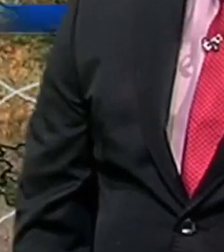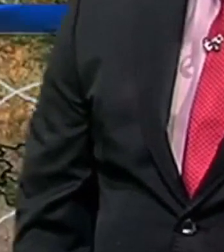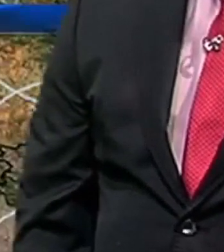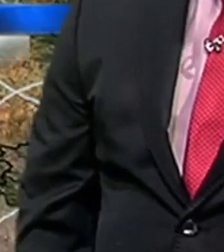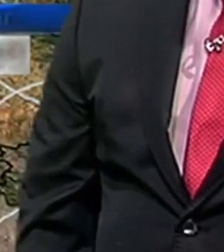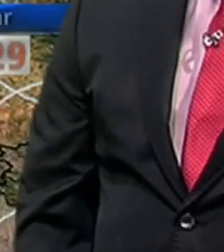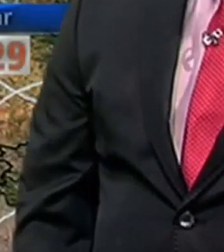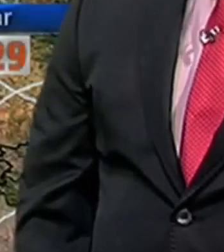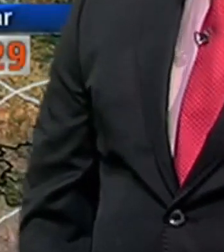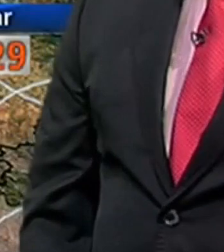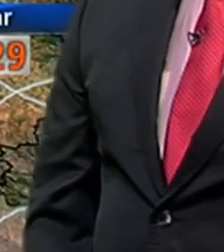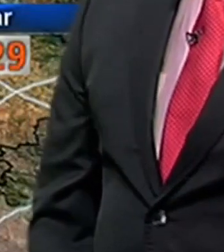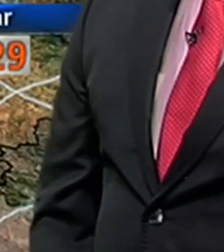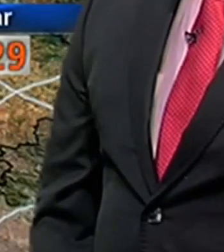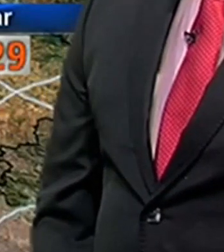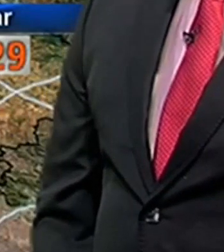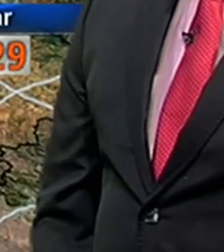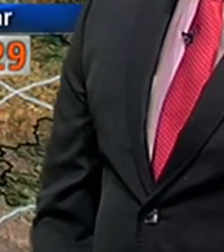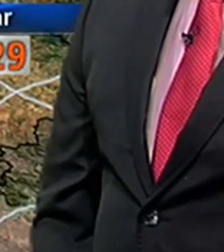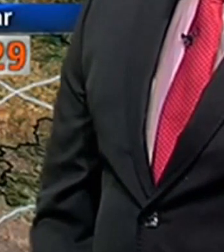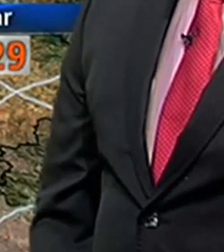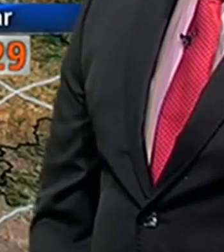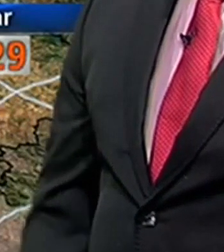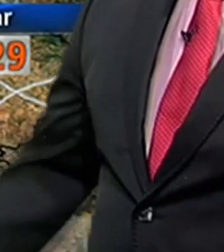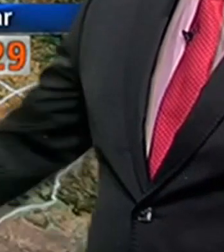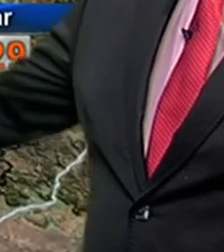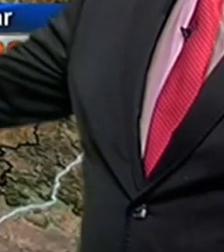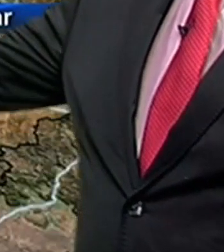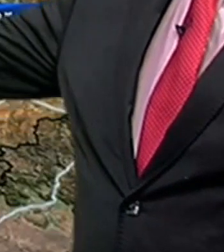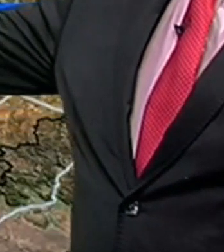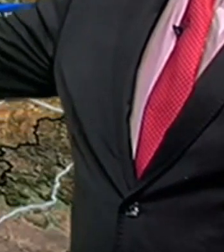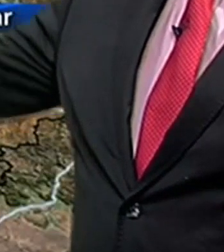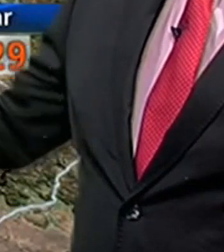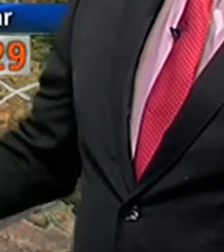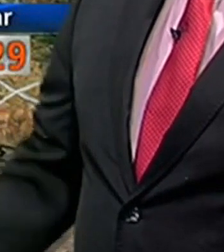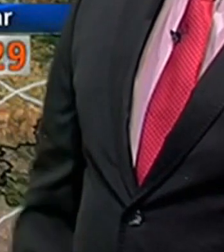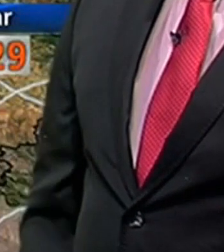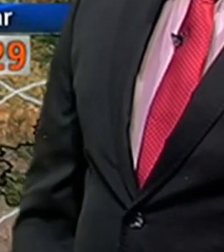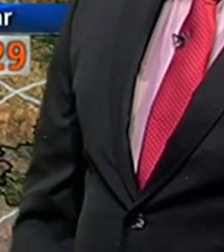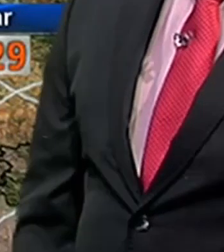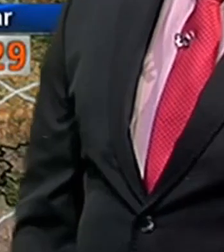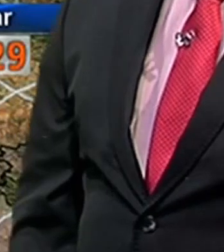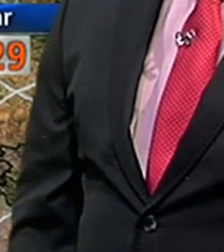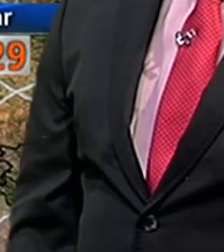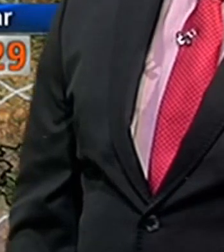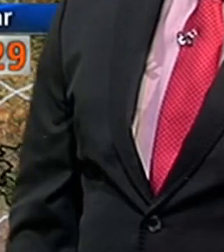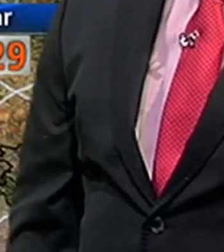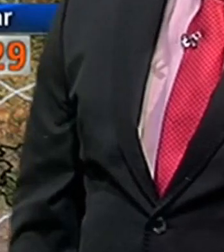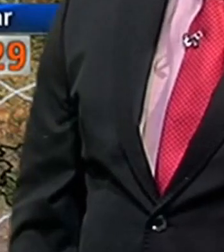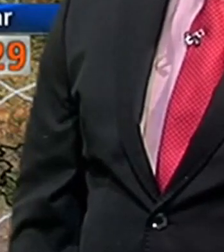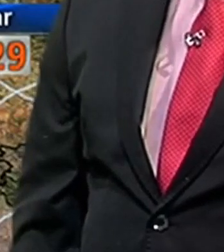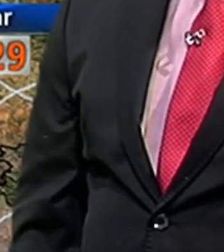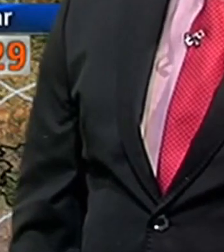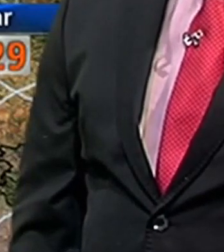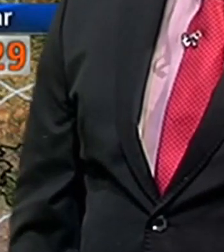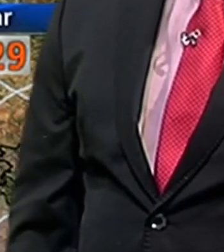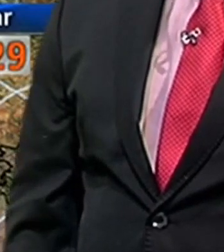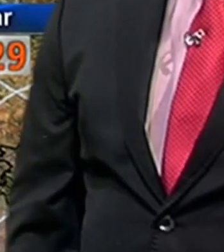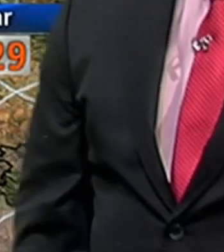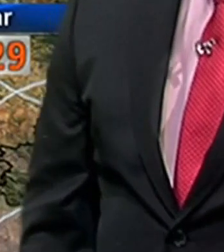ena ya Kapa Leboya e tla ba le maemo a tleng a tshisa haholo di le fitla ho tse 22 mana Appleton le hona ka bana ka Springbok ha